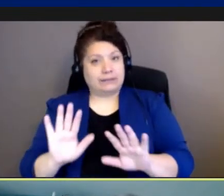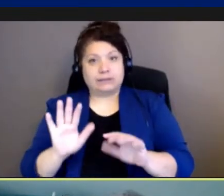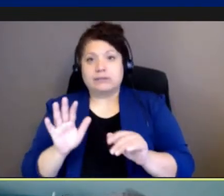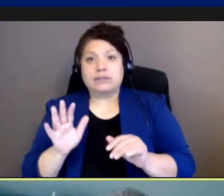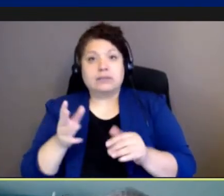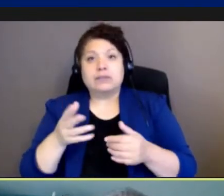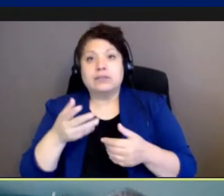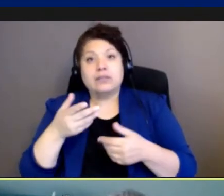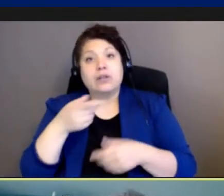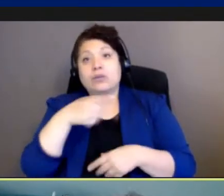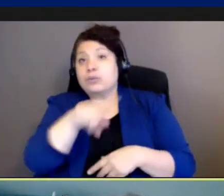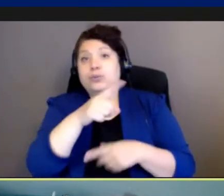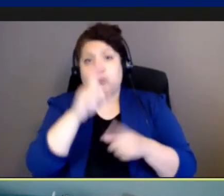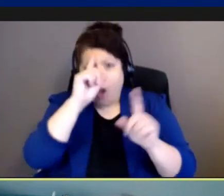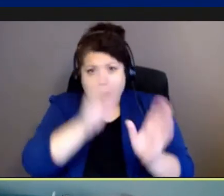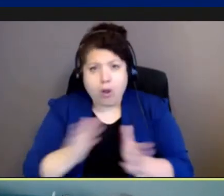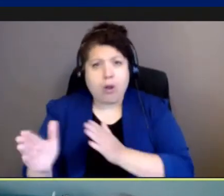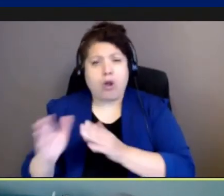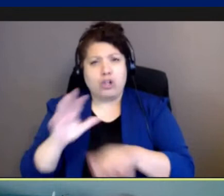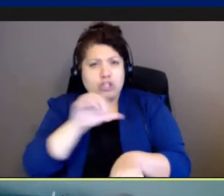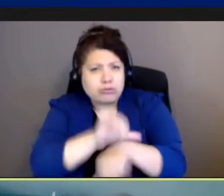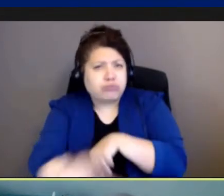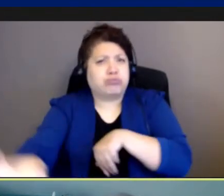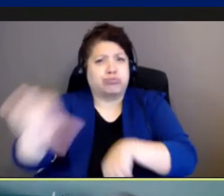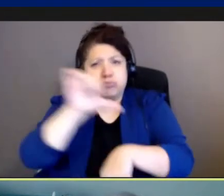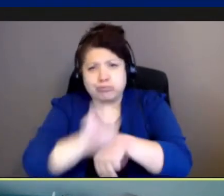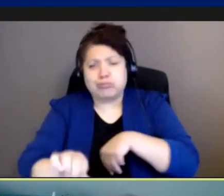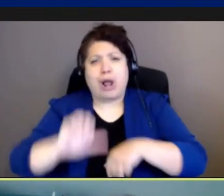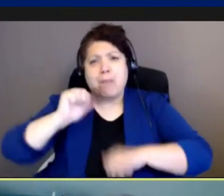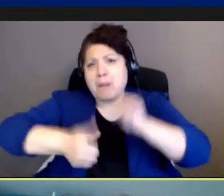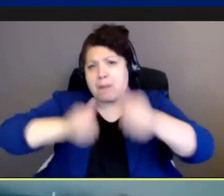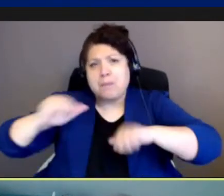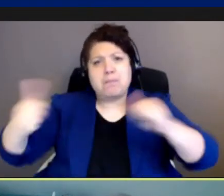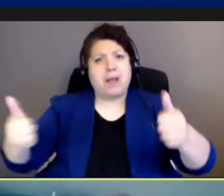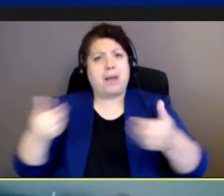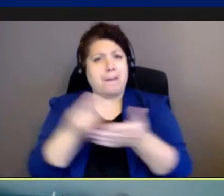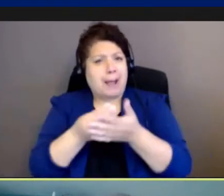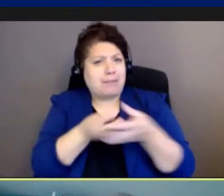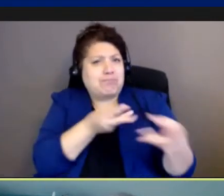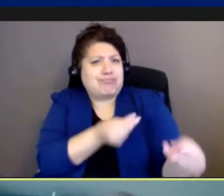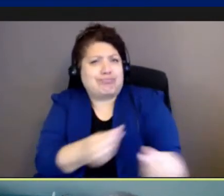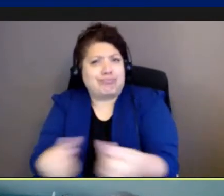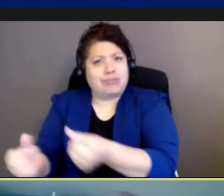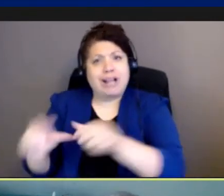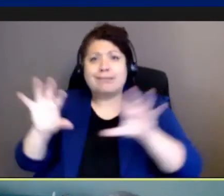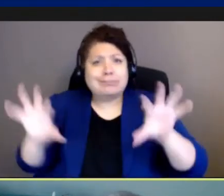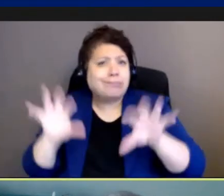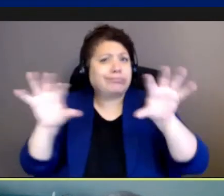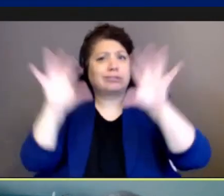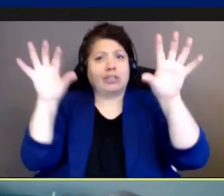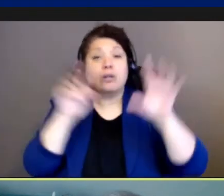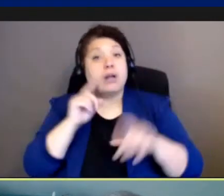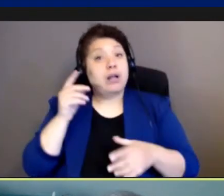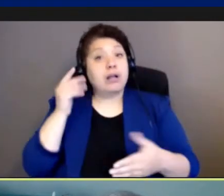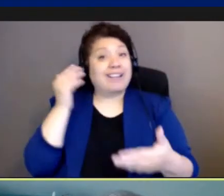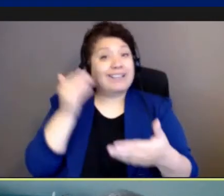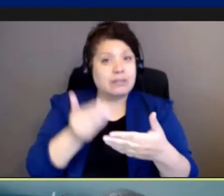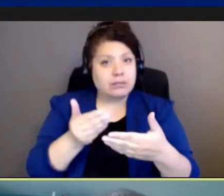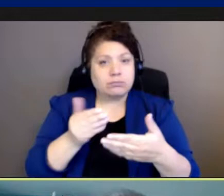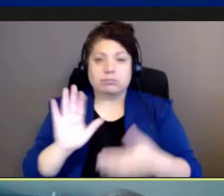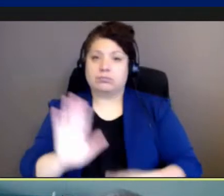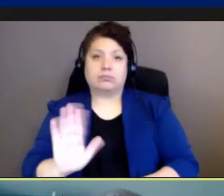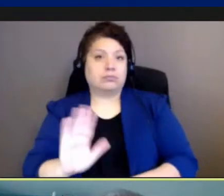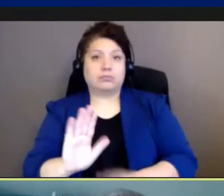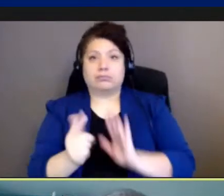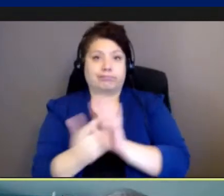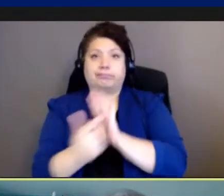the organizing road and put their time, effort, and maybe dollars into organizing something that at the end of the day is not going to be allowed